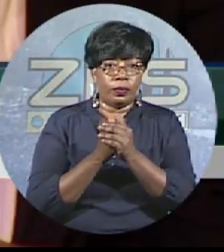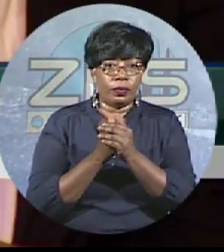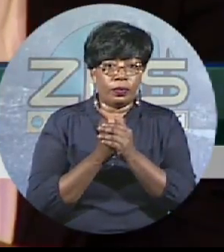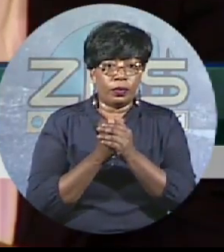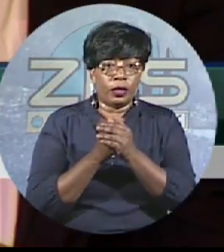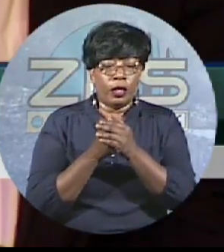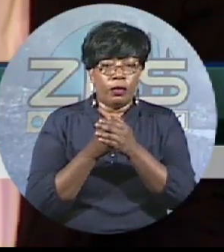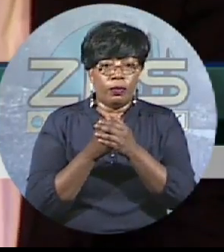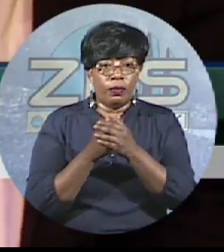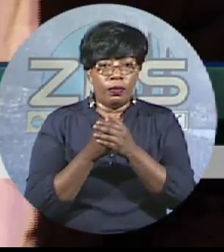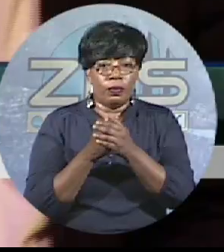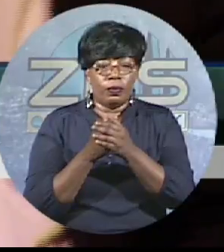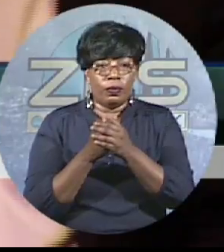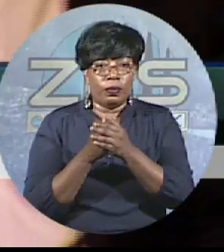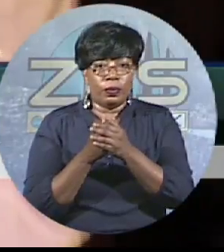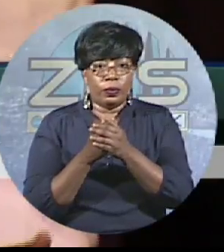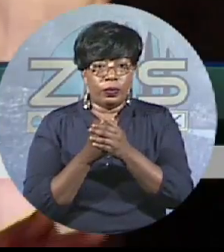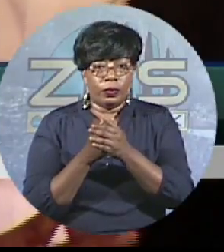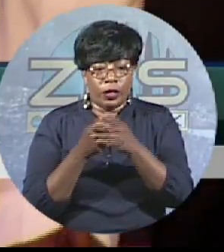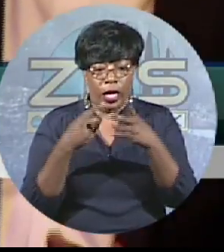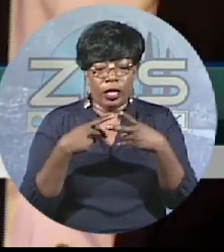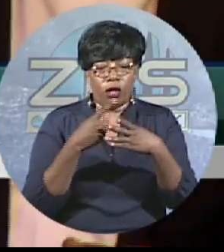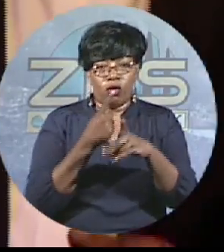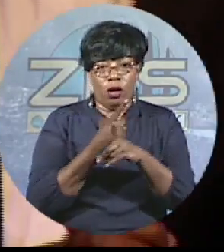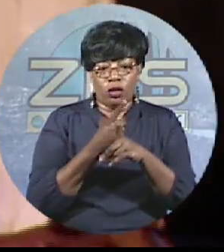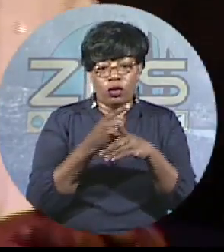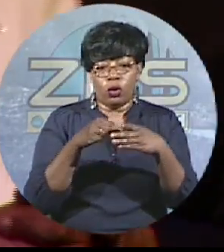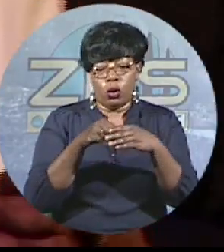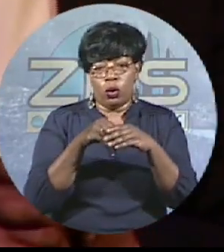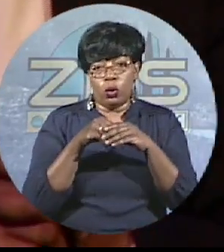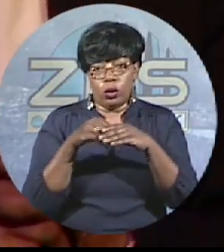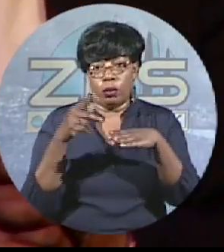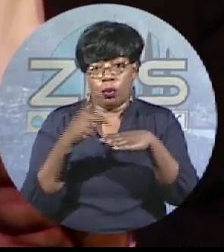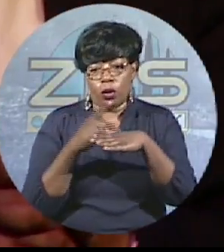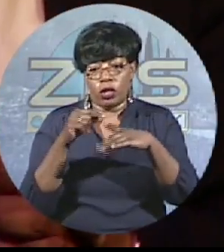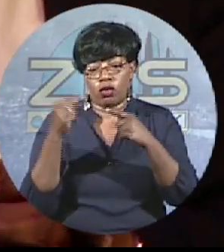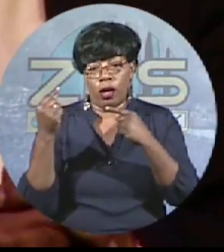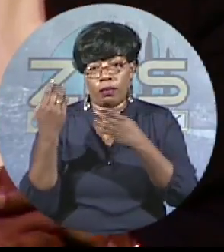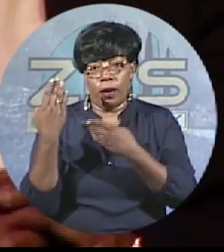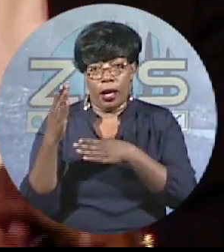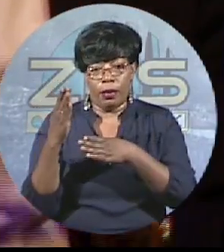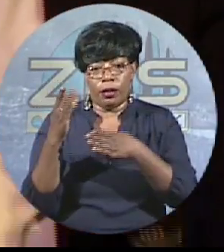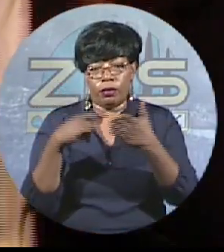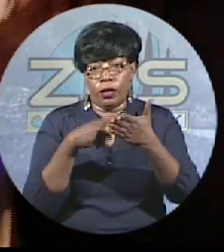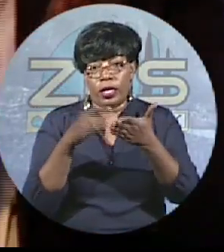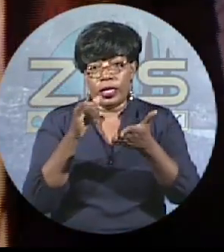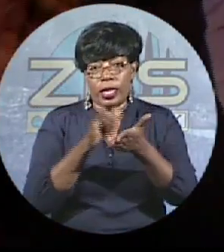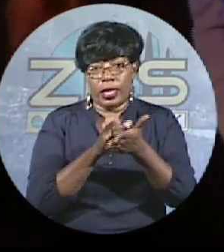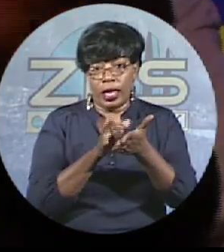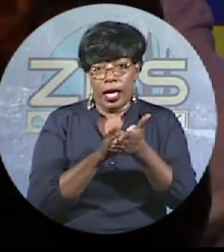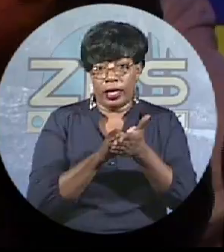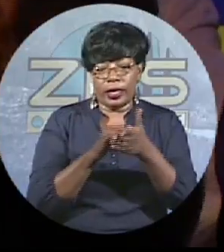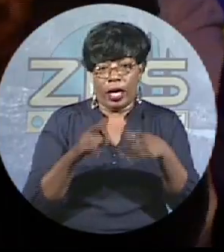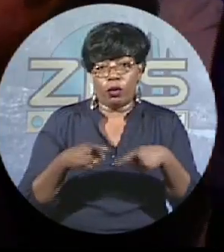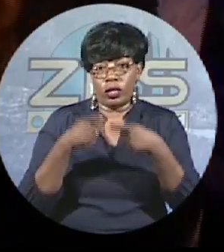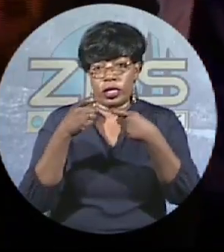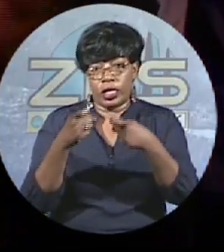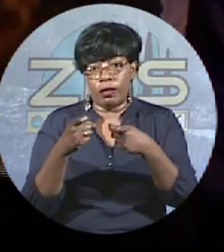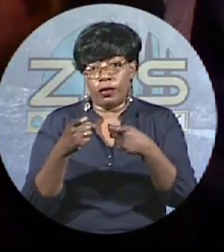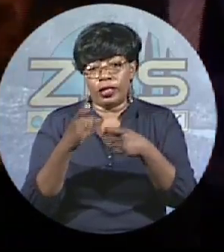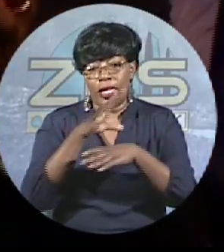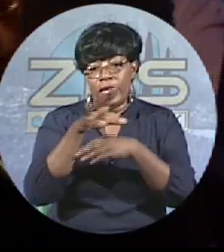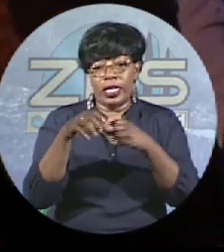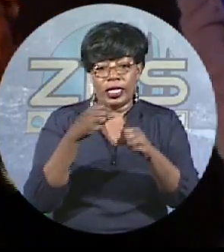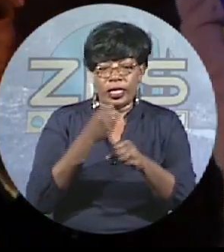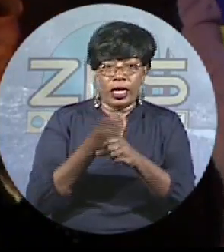exclusive rights to own and operate ports in Grand Bahama. This has been granted